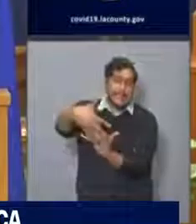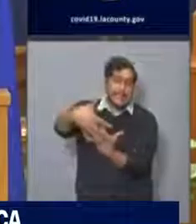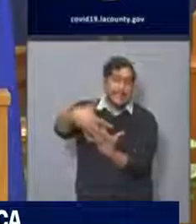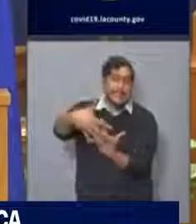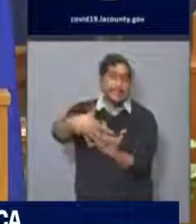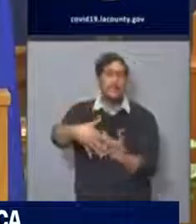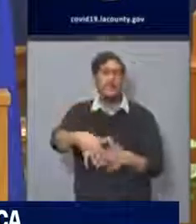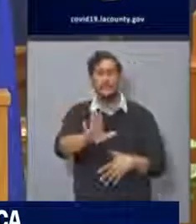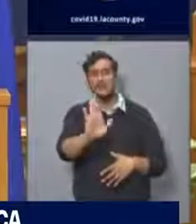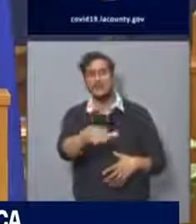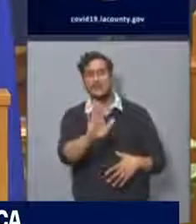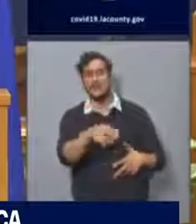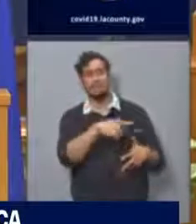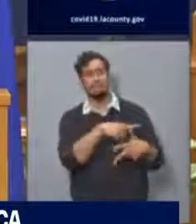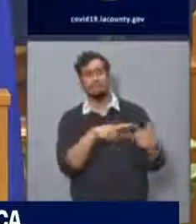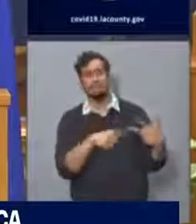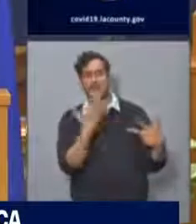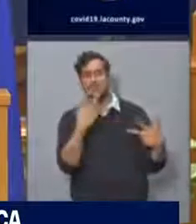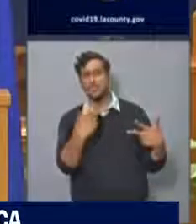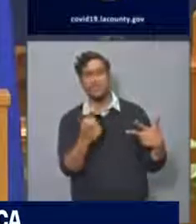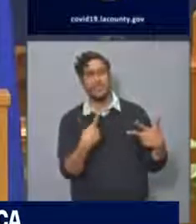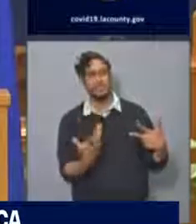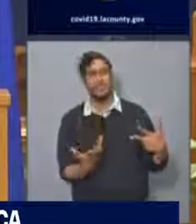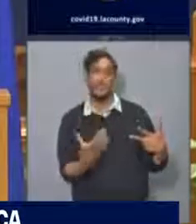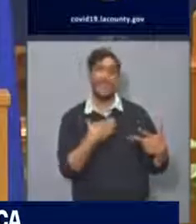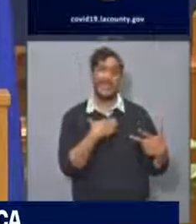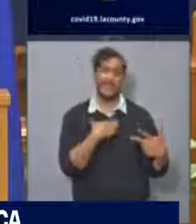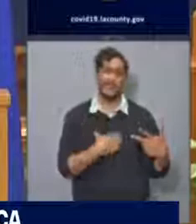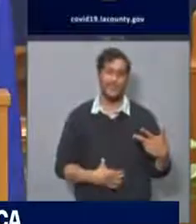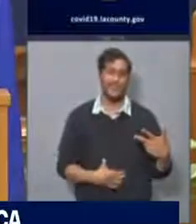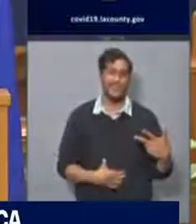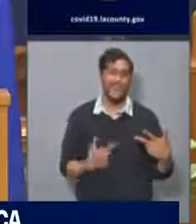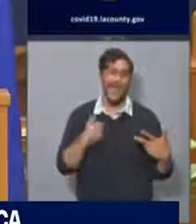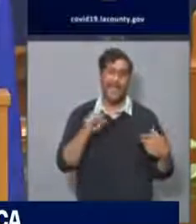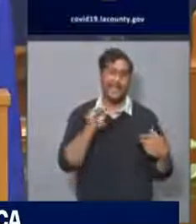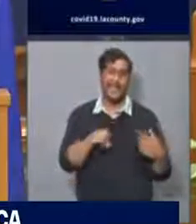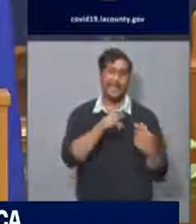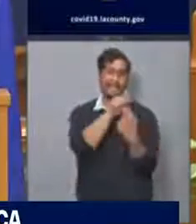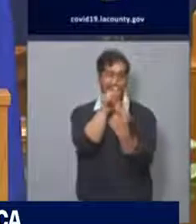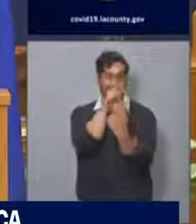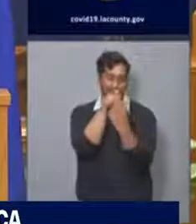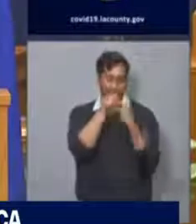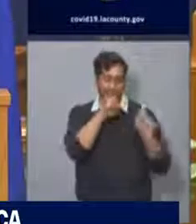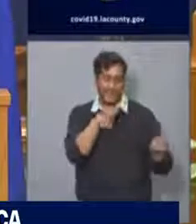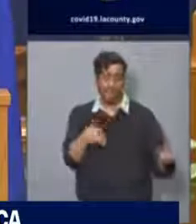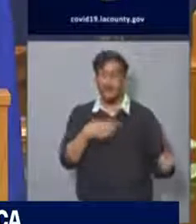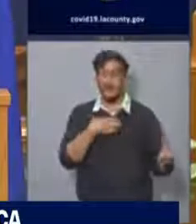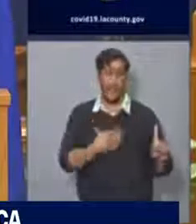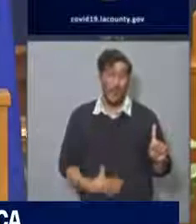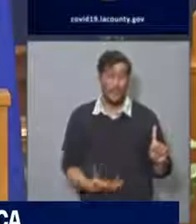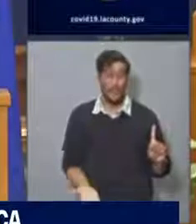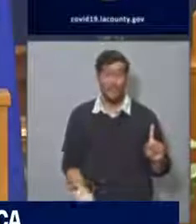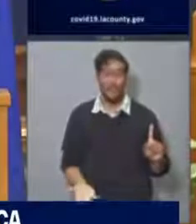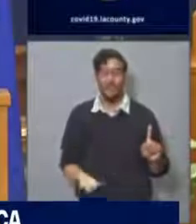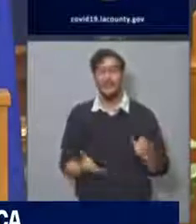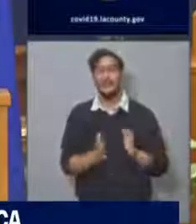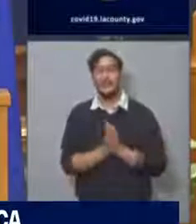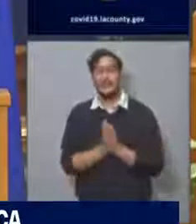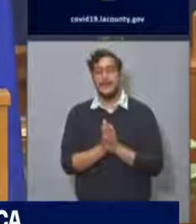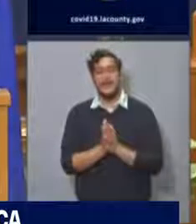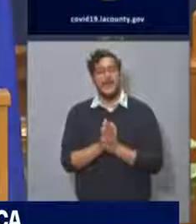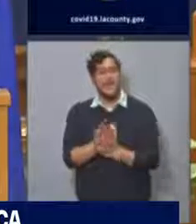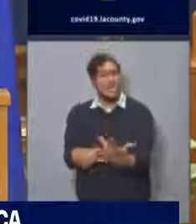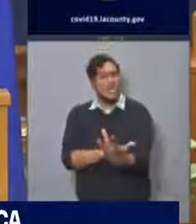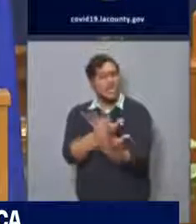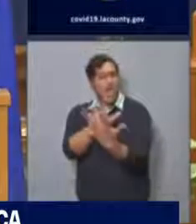Yeah, these are such good questions. And obviously, I wish I had really definitive answers. We do, the problem with contact tracing